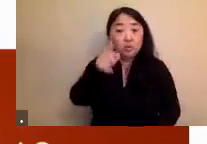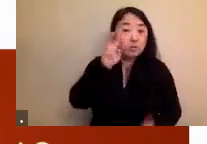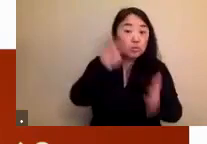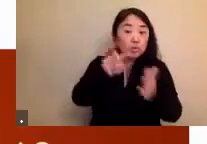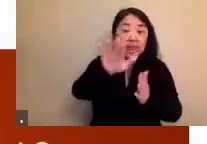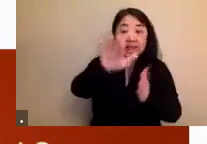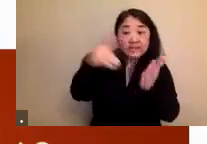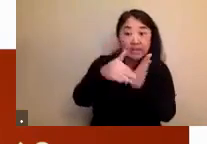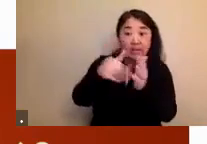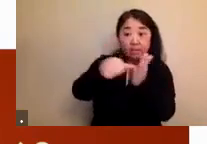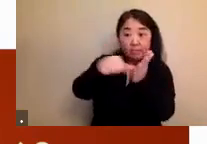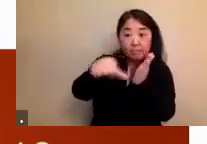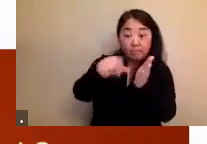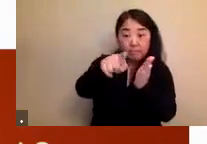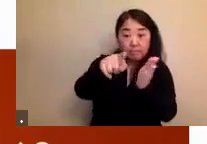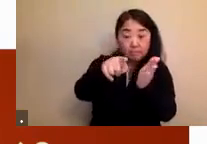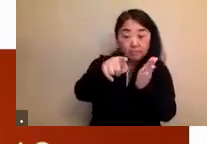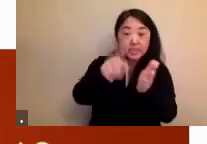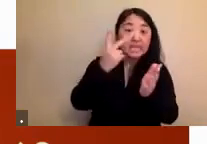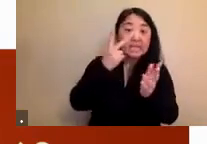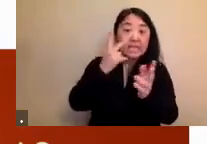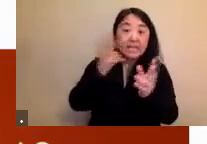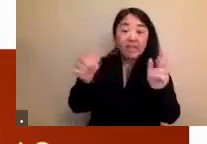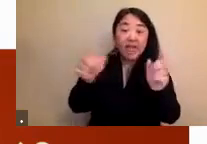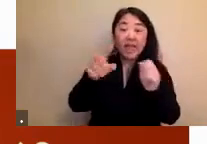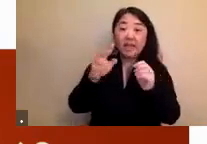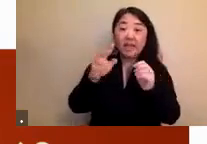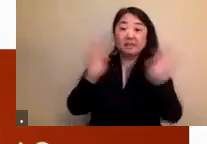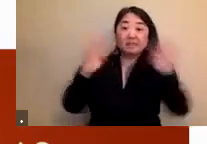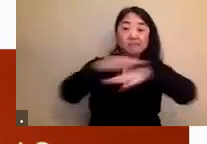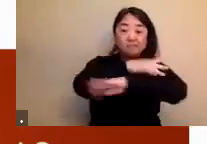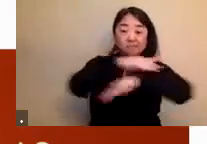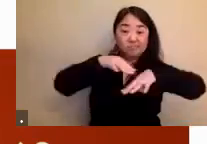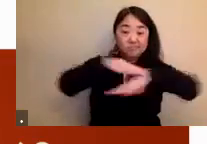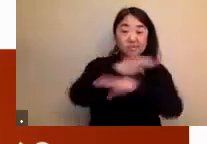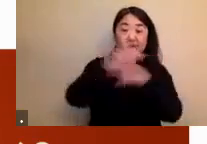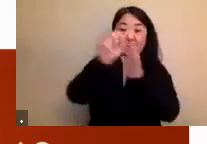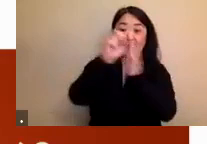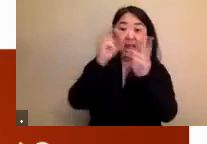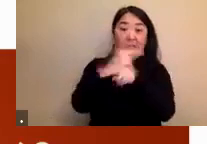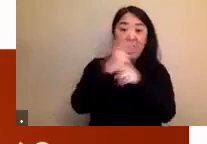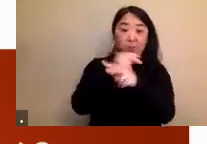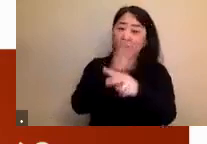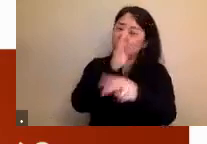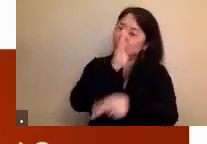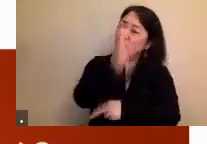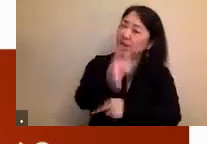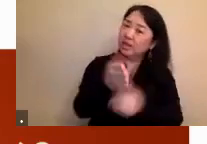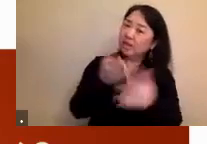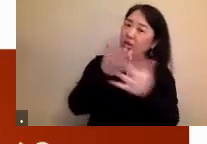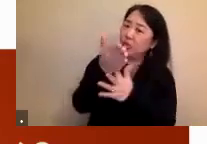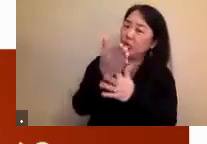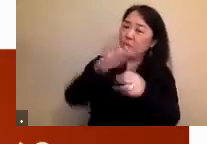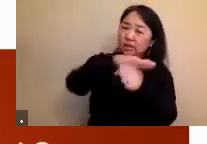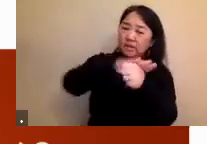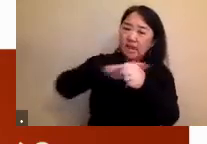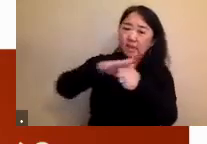will see where there is an interstate highway going directly through a neighborhood that is considered,